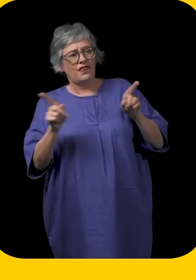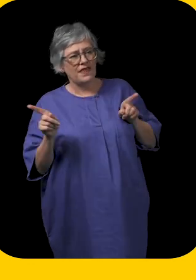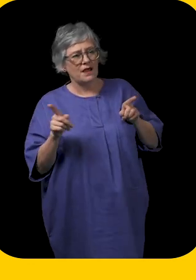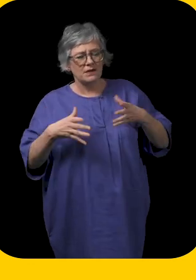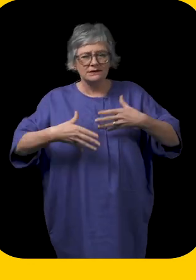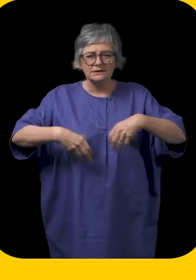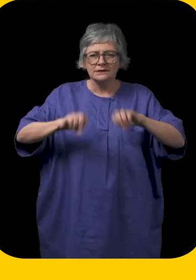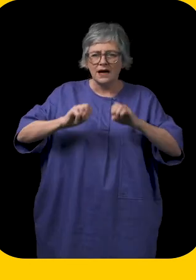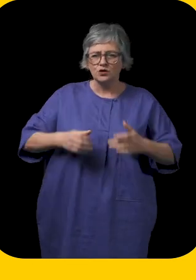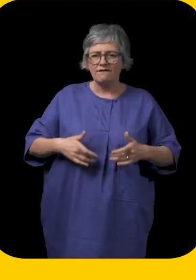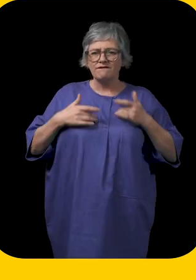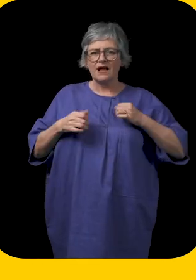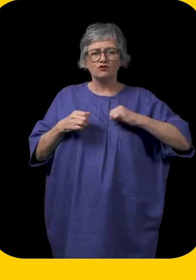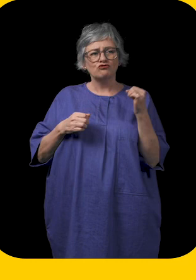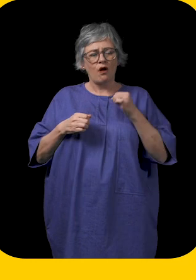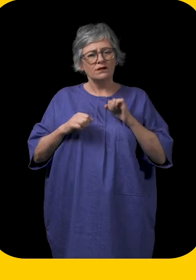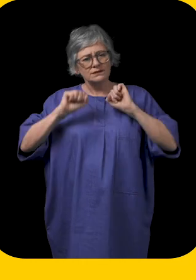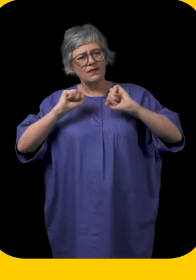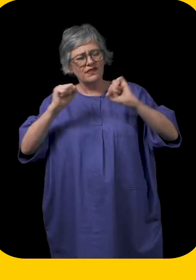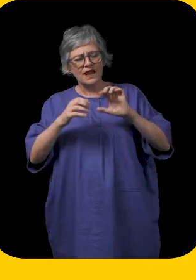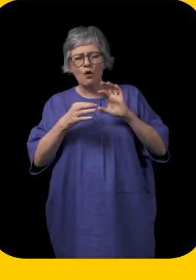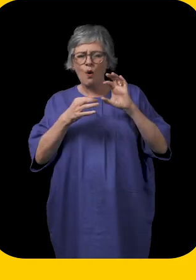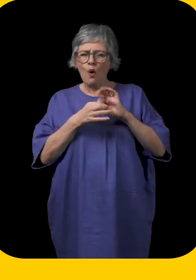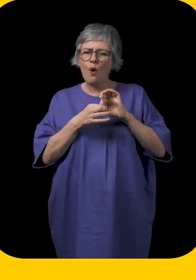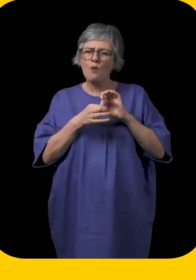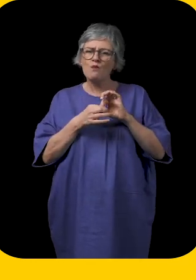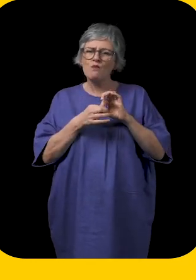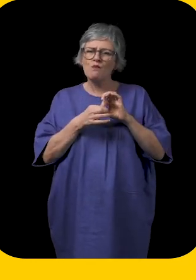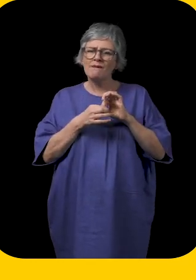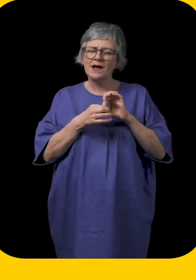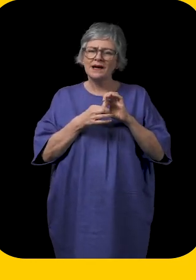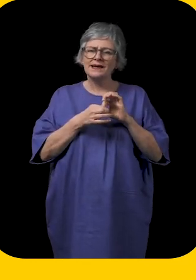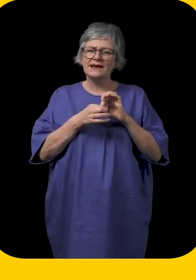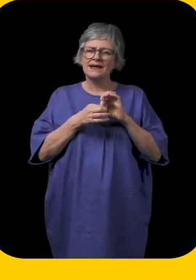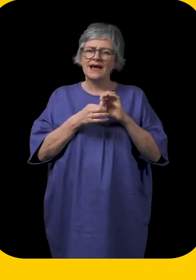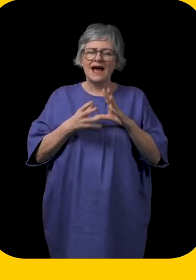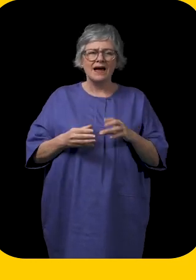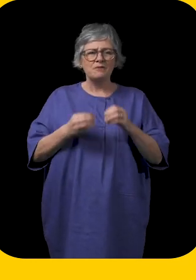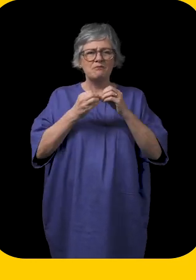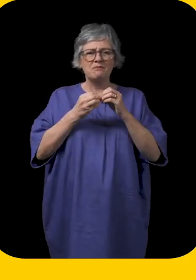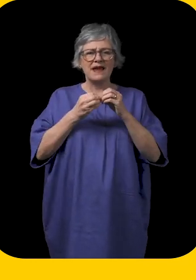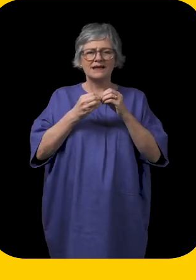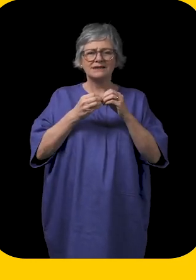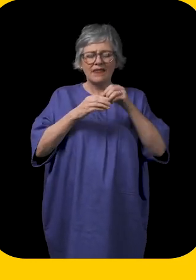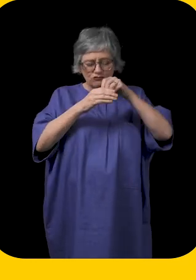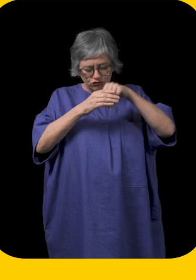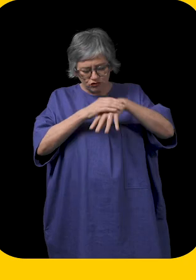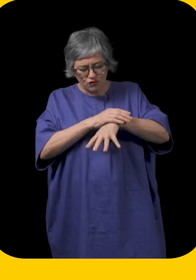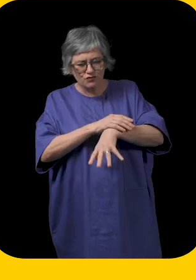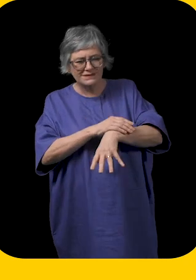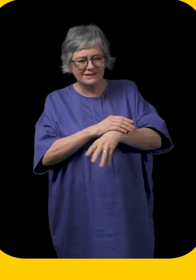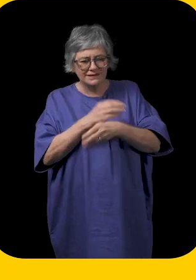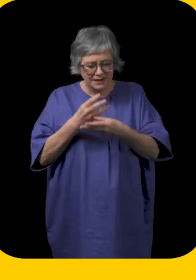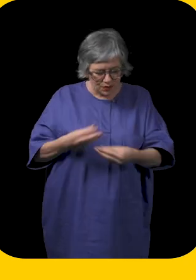is about them beginning to feel that Scotland is their home, and having a kind of a making